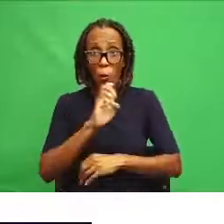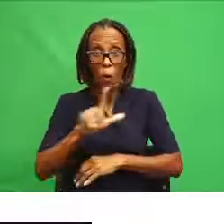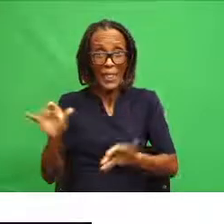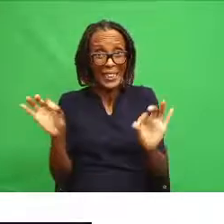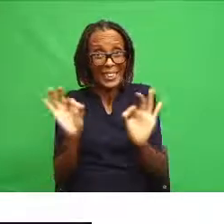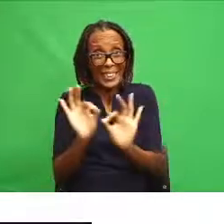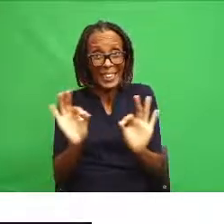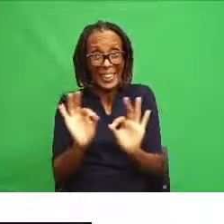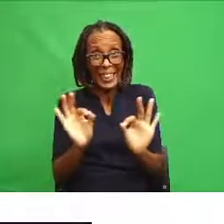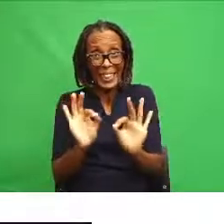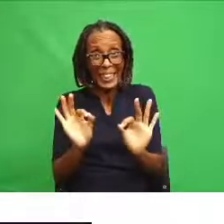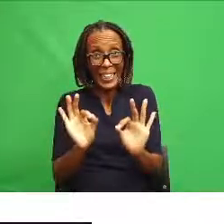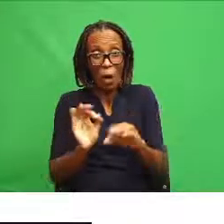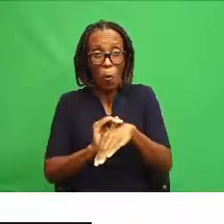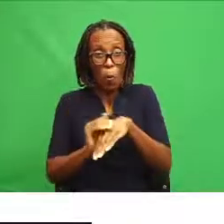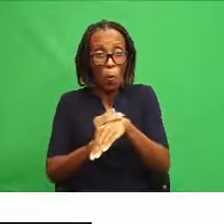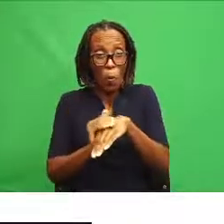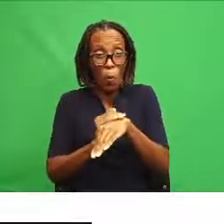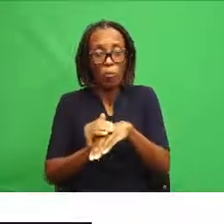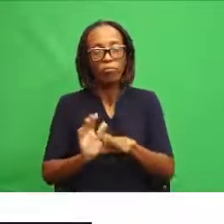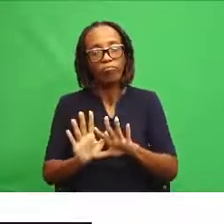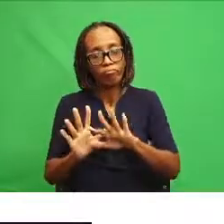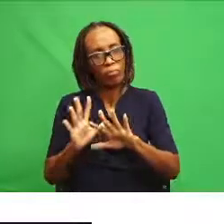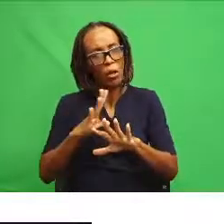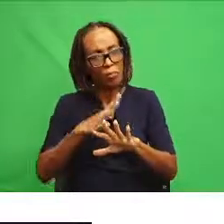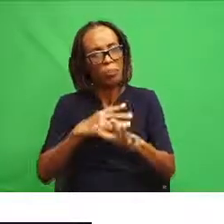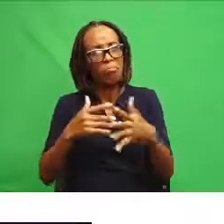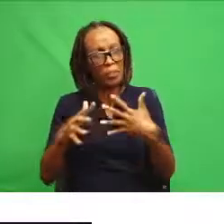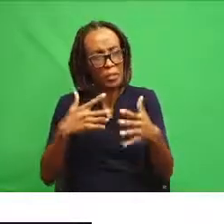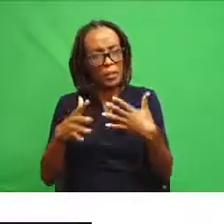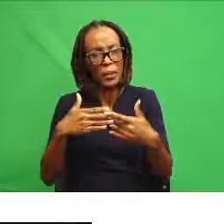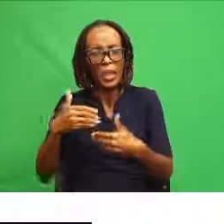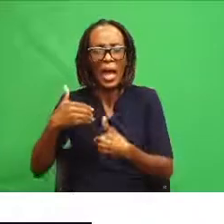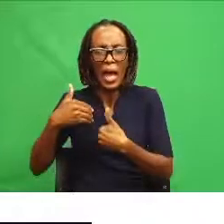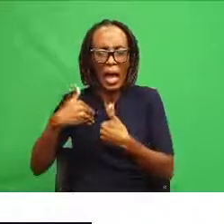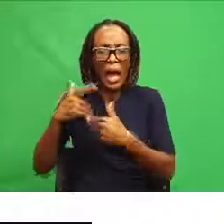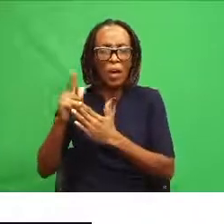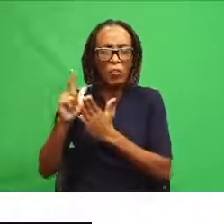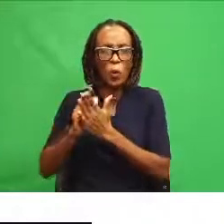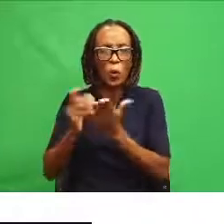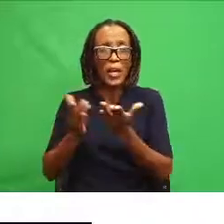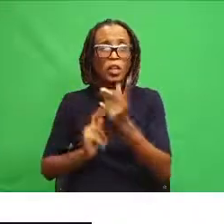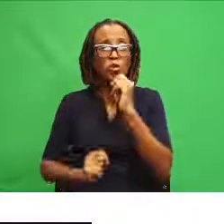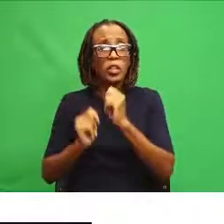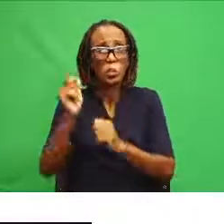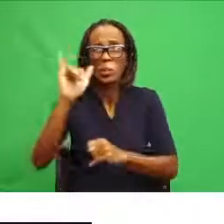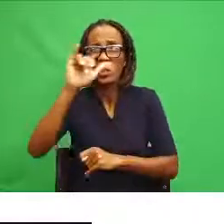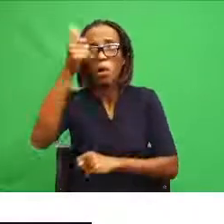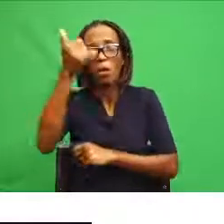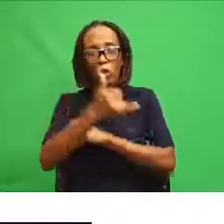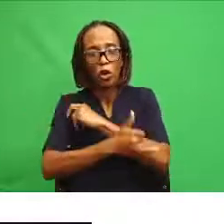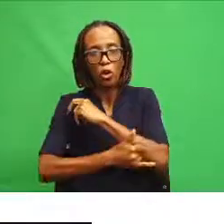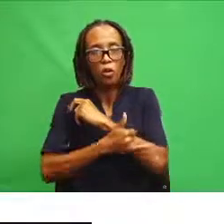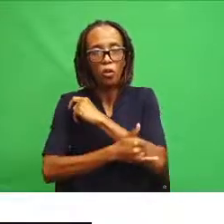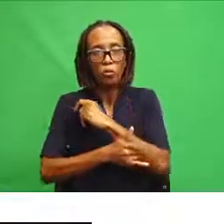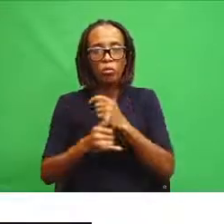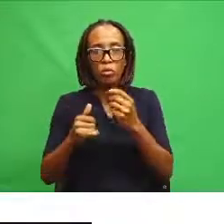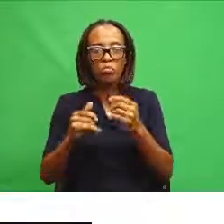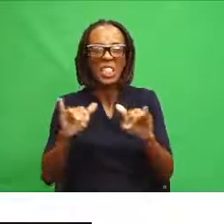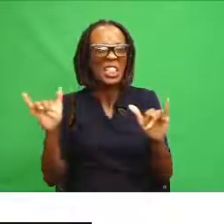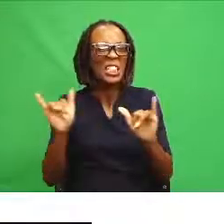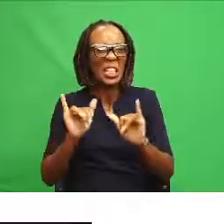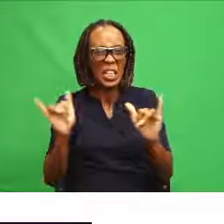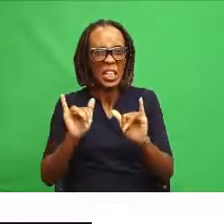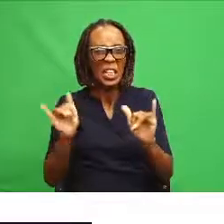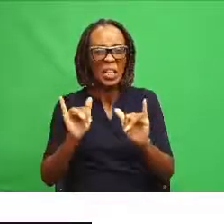that, there are laws in Trinidad and Tobago, as in other countries throughout the world, intestacy laws.